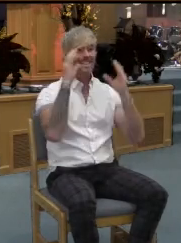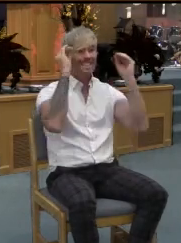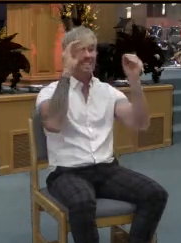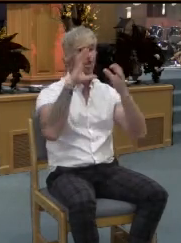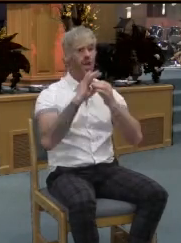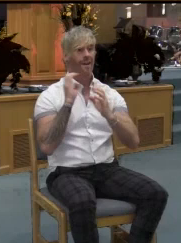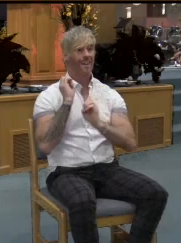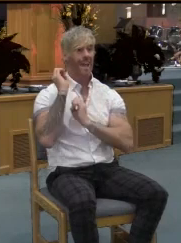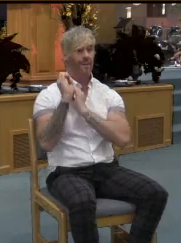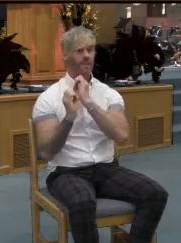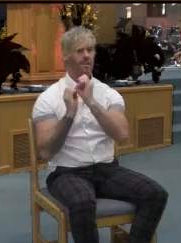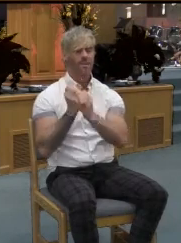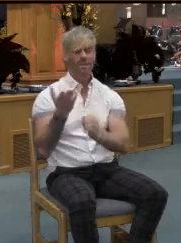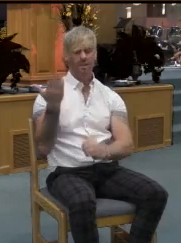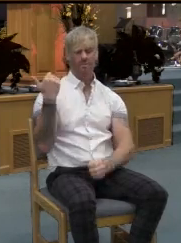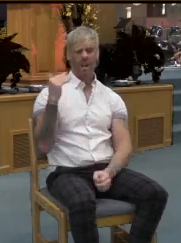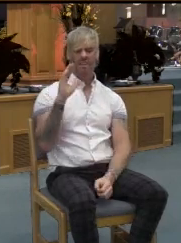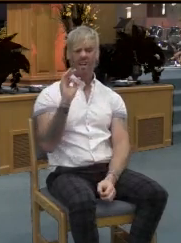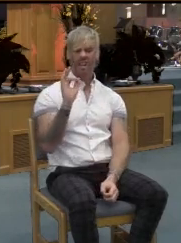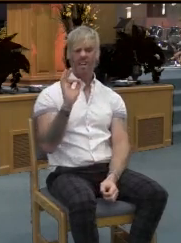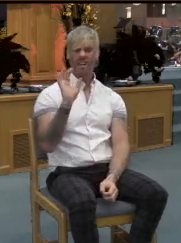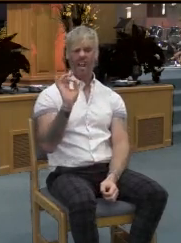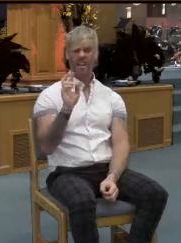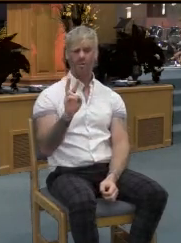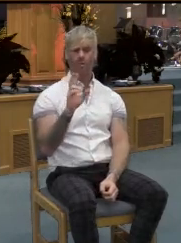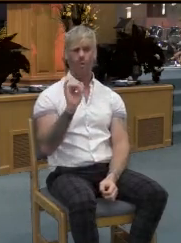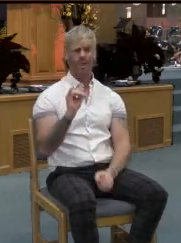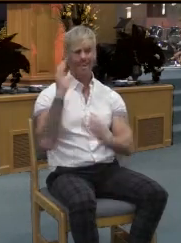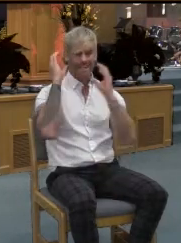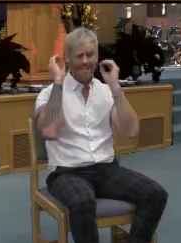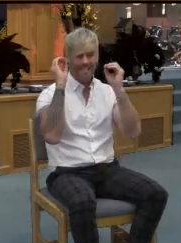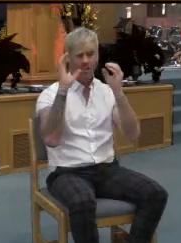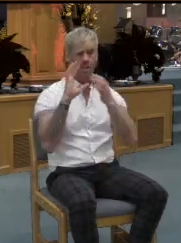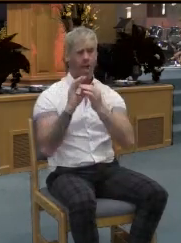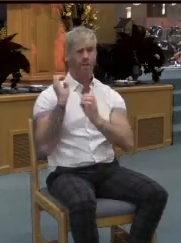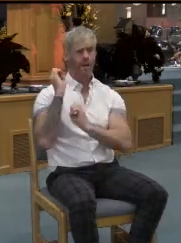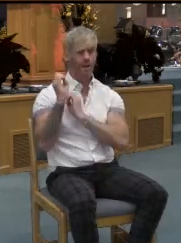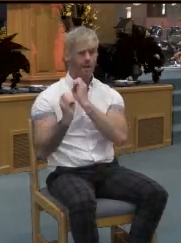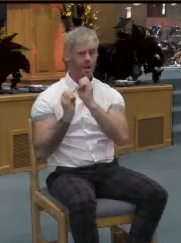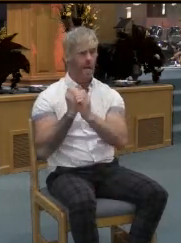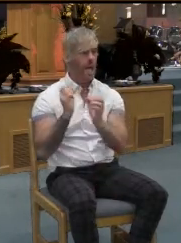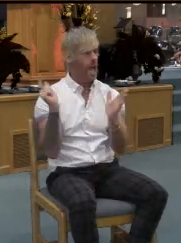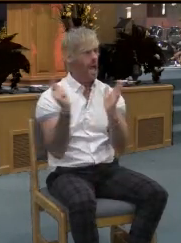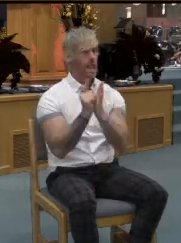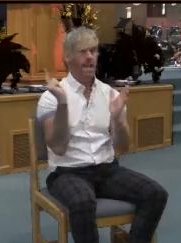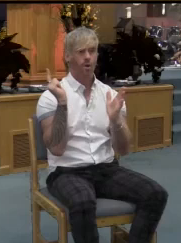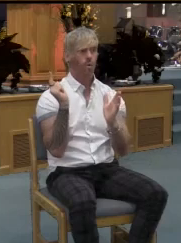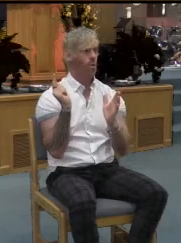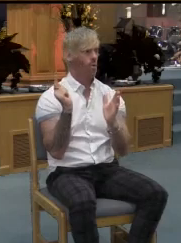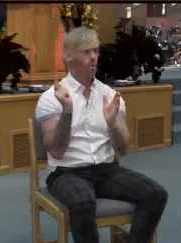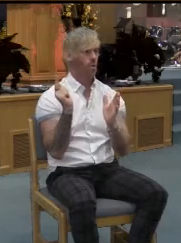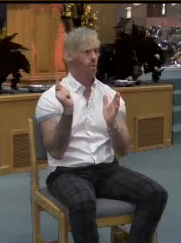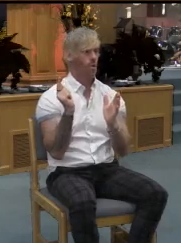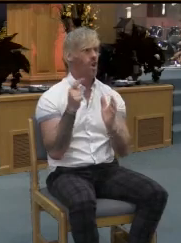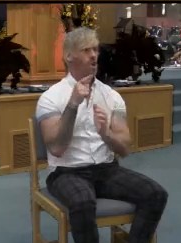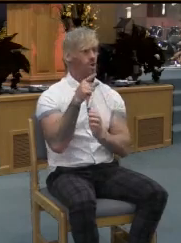evolution, and back in 1982, the teaching of evolution illegal unless they